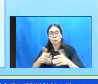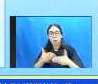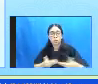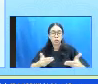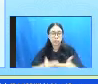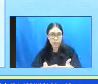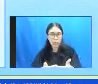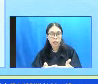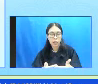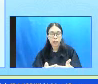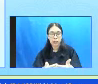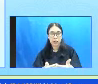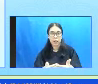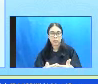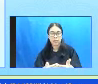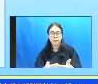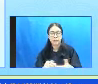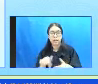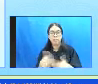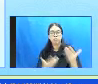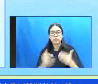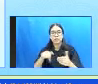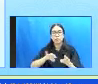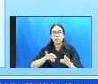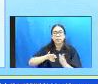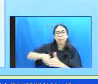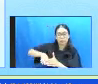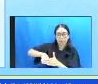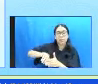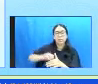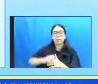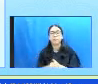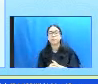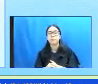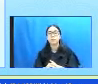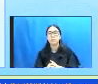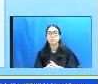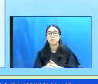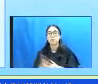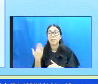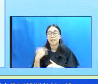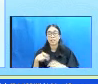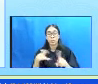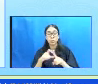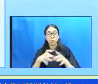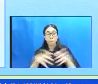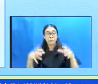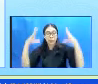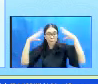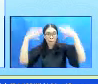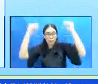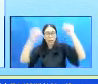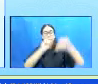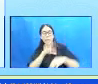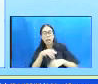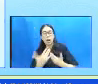Embassy of the Dutch also mentioned, social group, and also who often suffer and the most as a result of climate